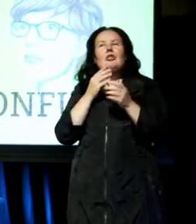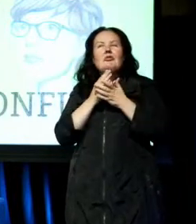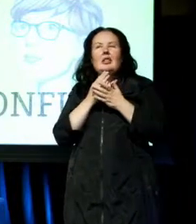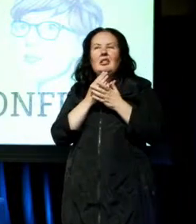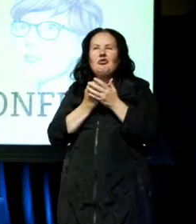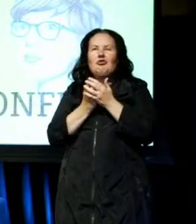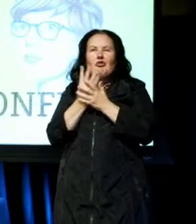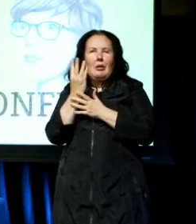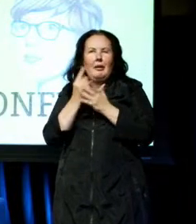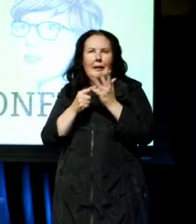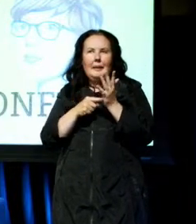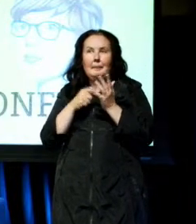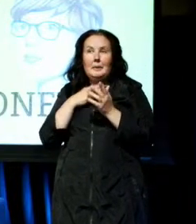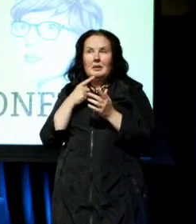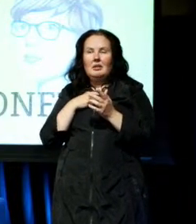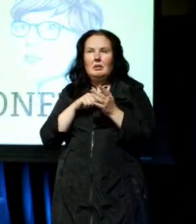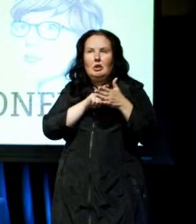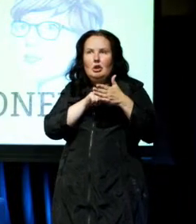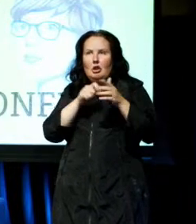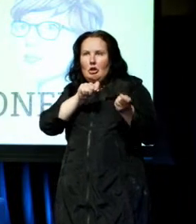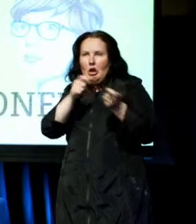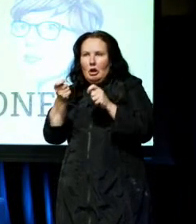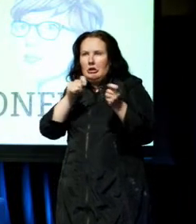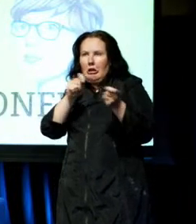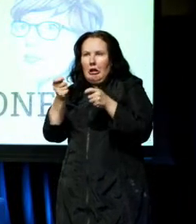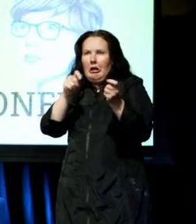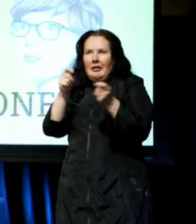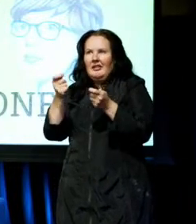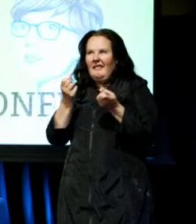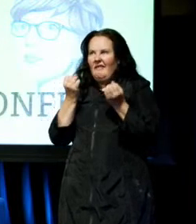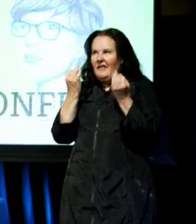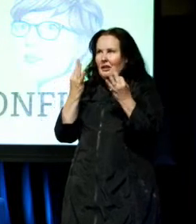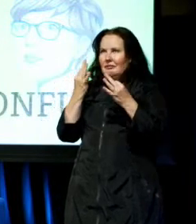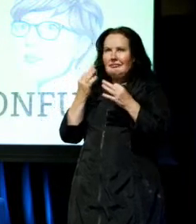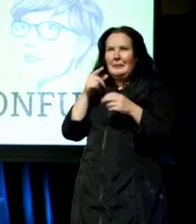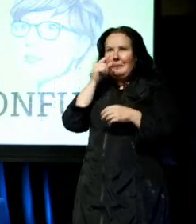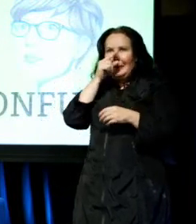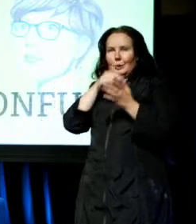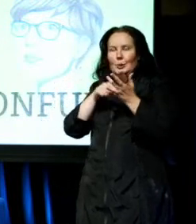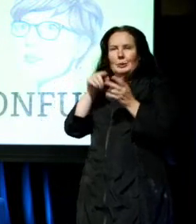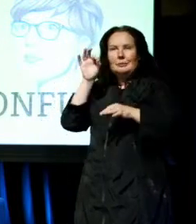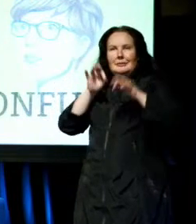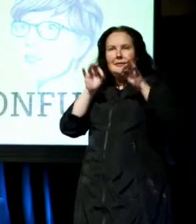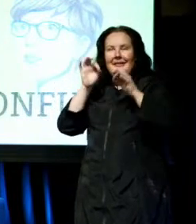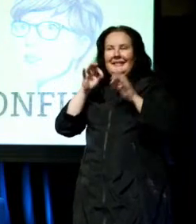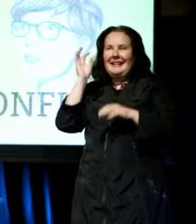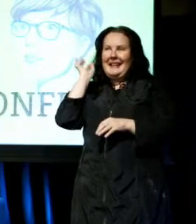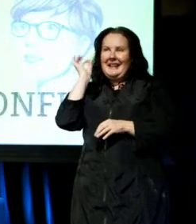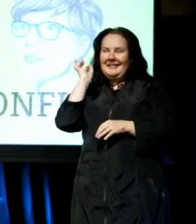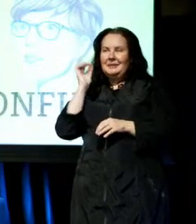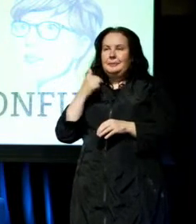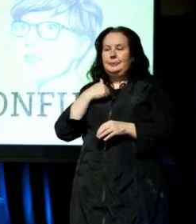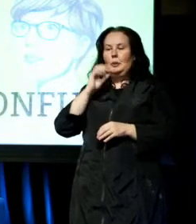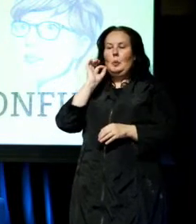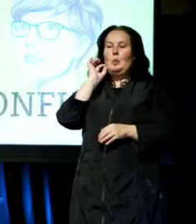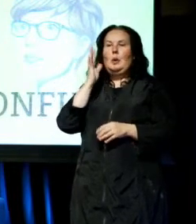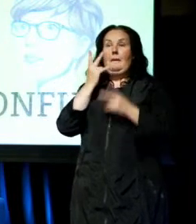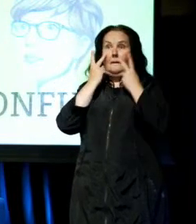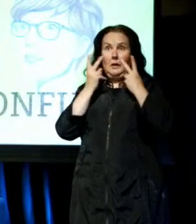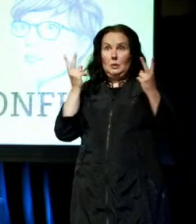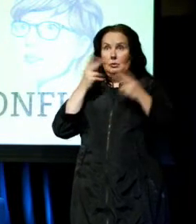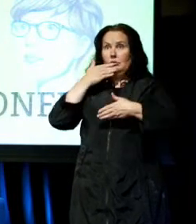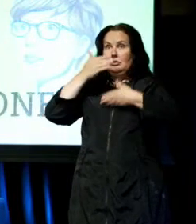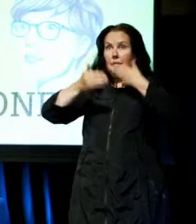lockdowns. I'll go first. I am a white person. I don't know how to do